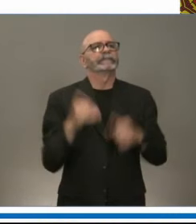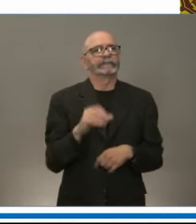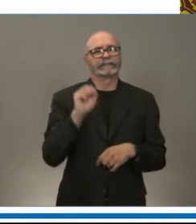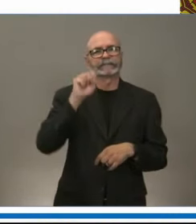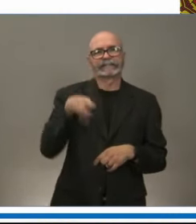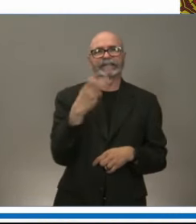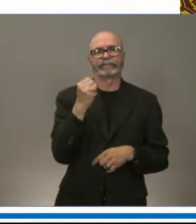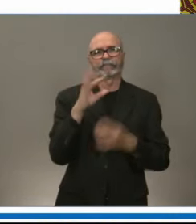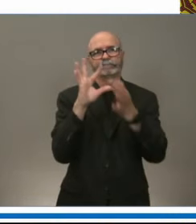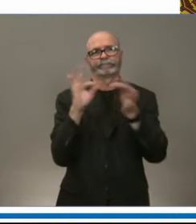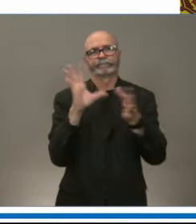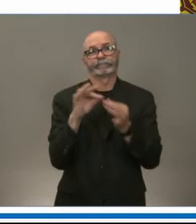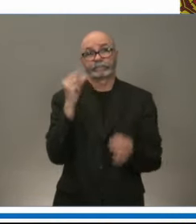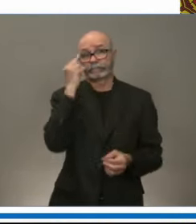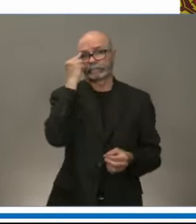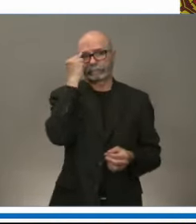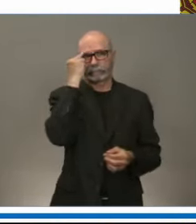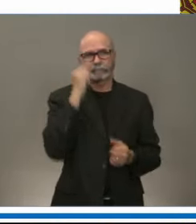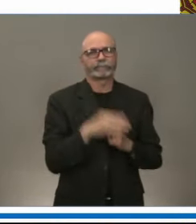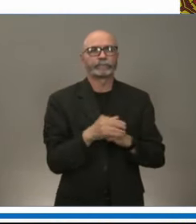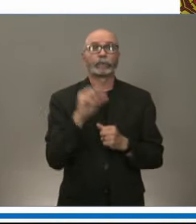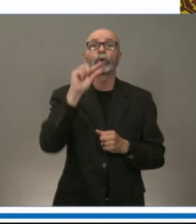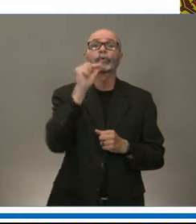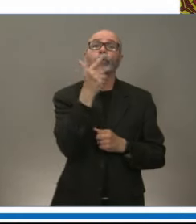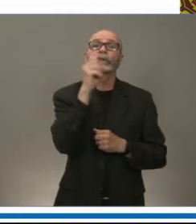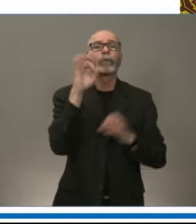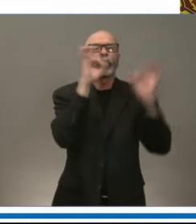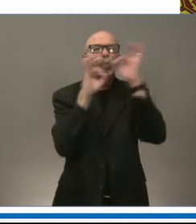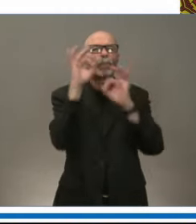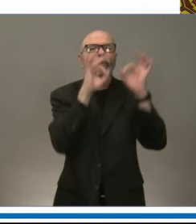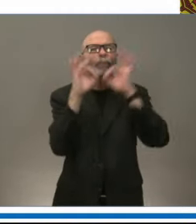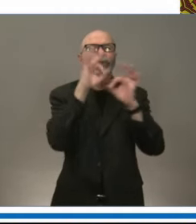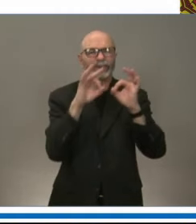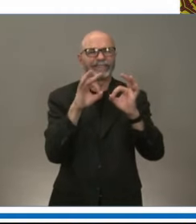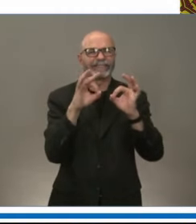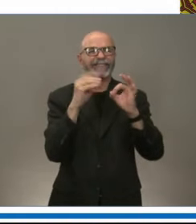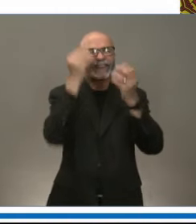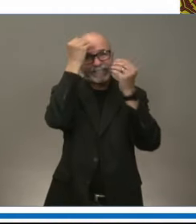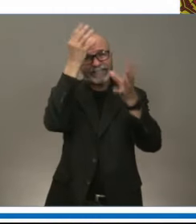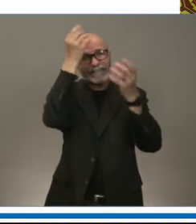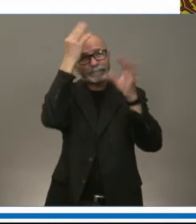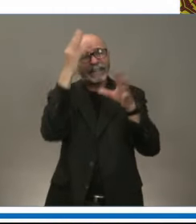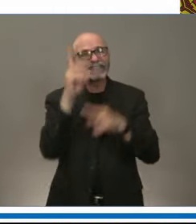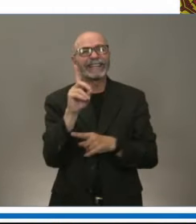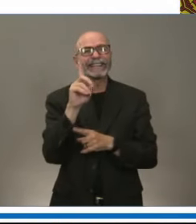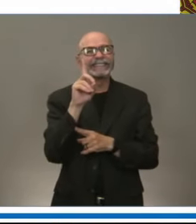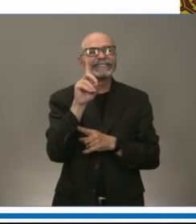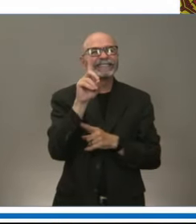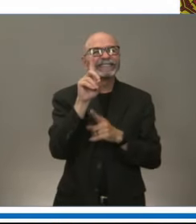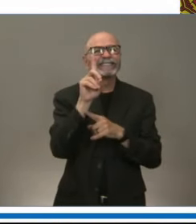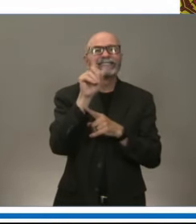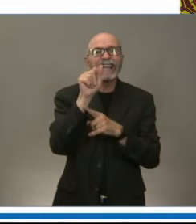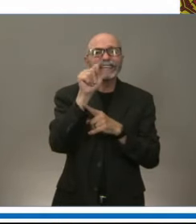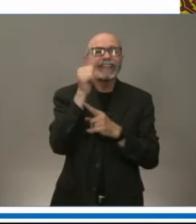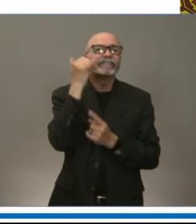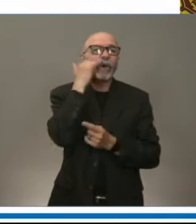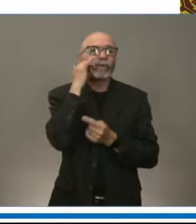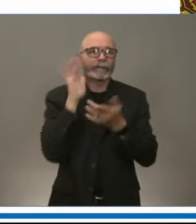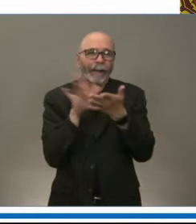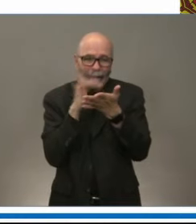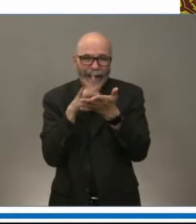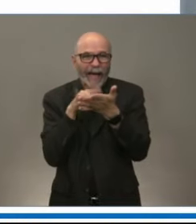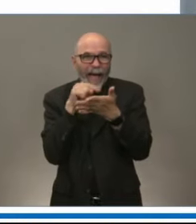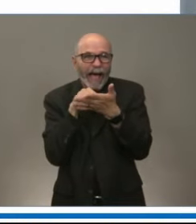released graphs of people's movements based on data from our cell phones. They've done a scan across the country and took a snapshot of every